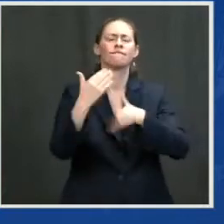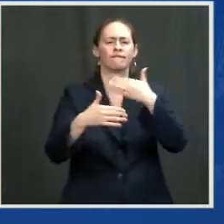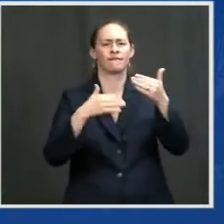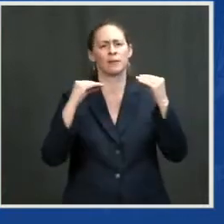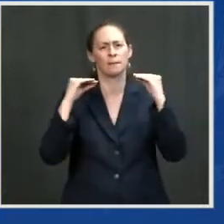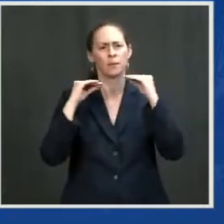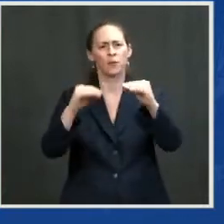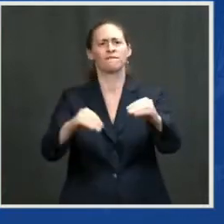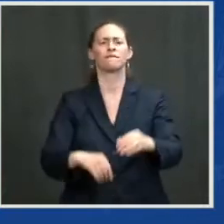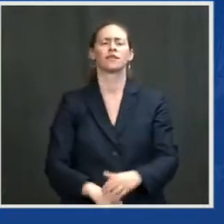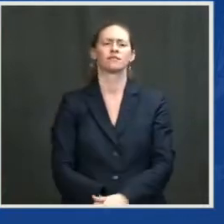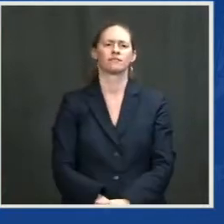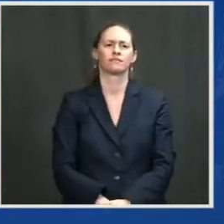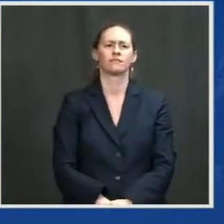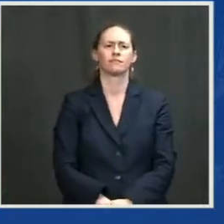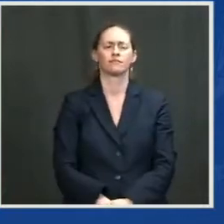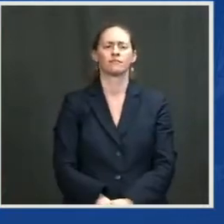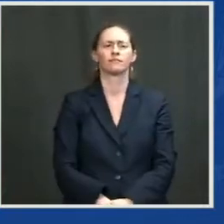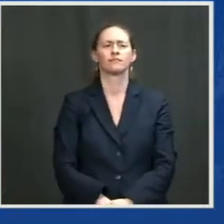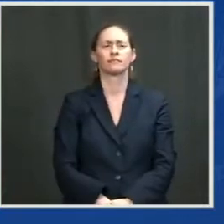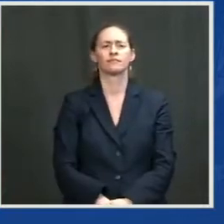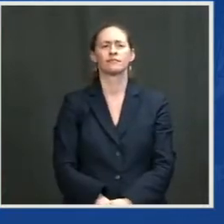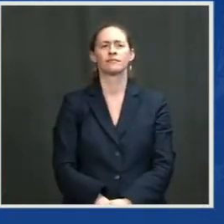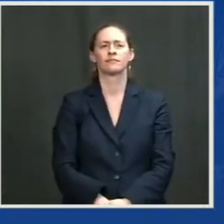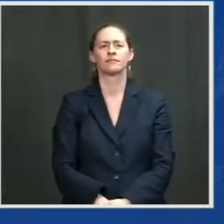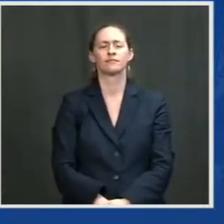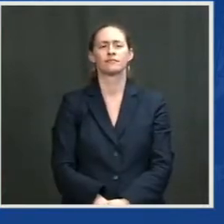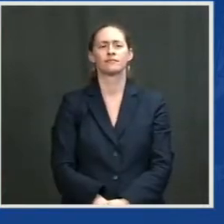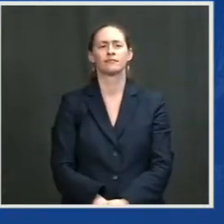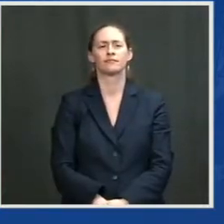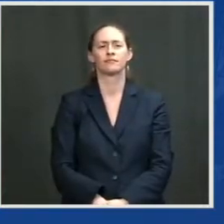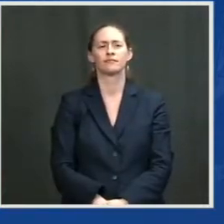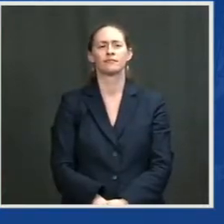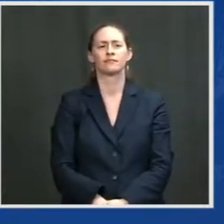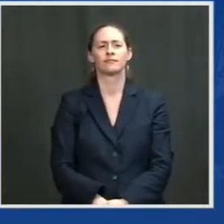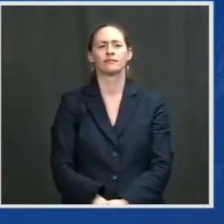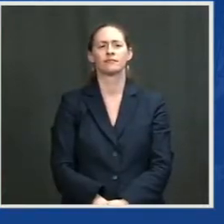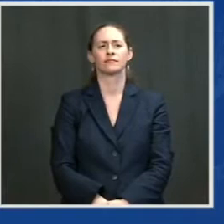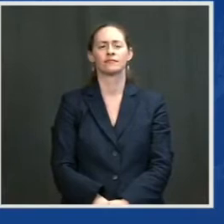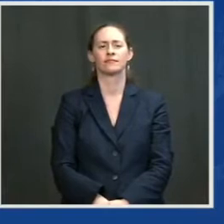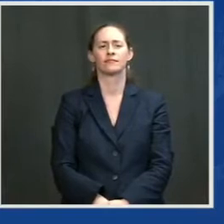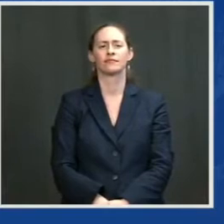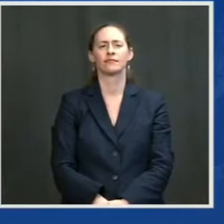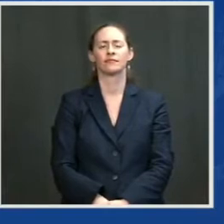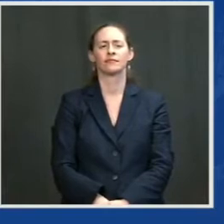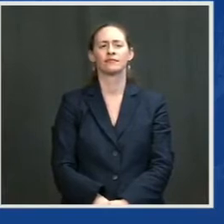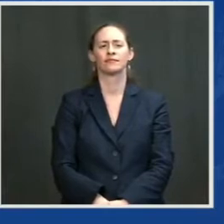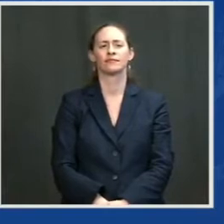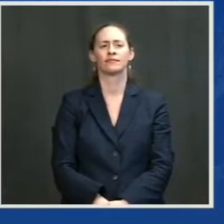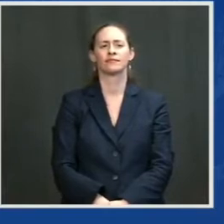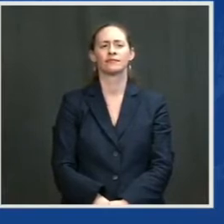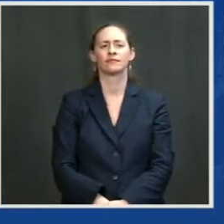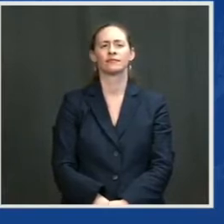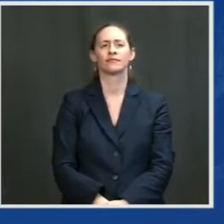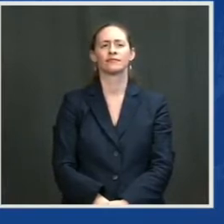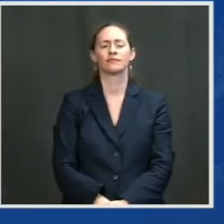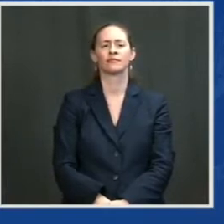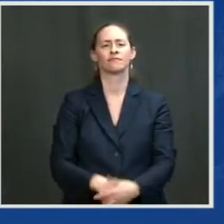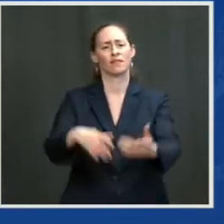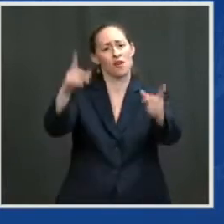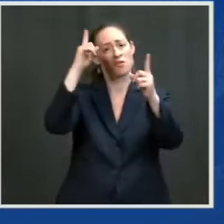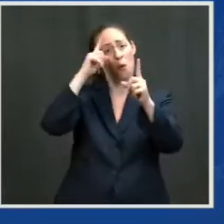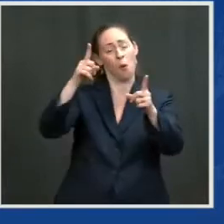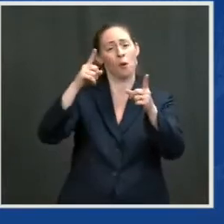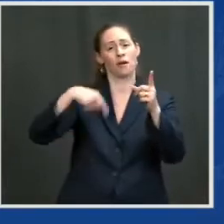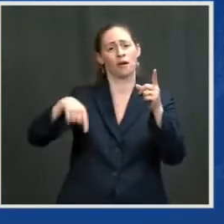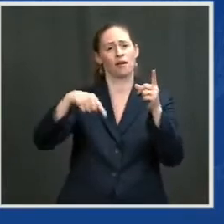infrastructure month and doesn't change a damn thing. America is more competitive, better, and more capable than any nation